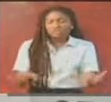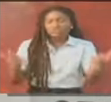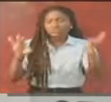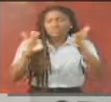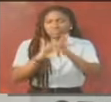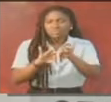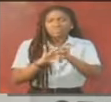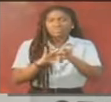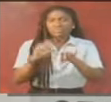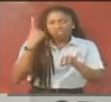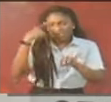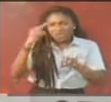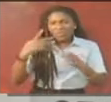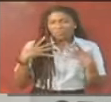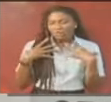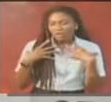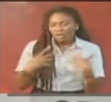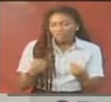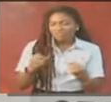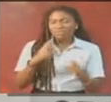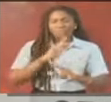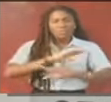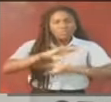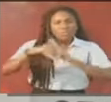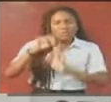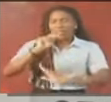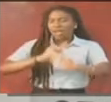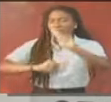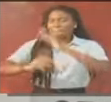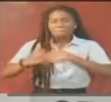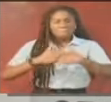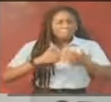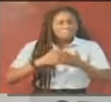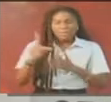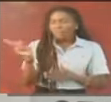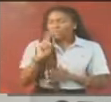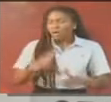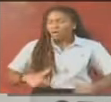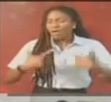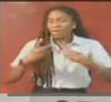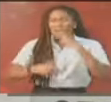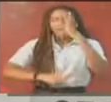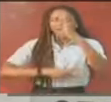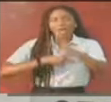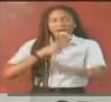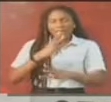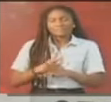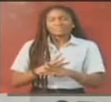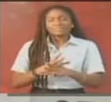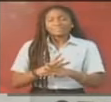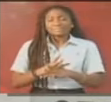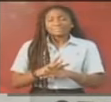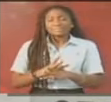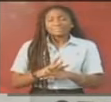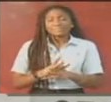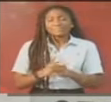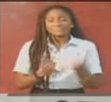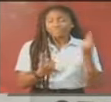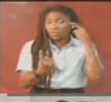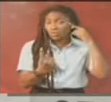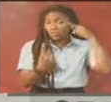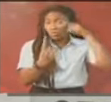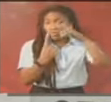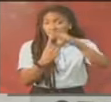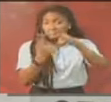health and well-being of everyone, everywhere throughout life. In particular, the objective of World Immunization